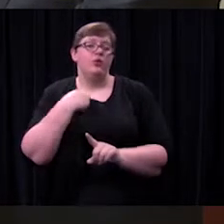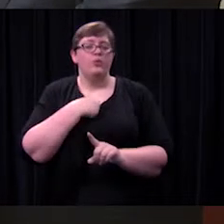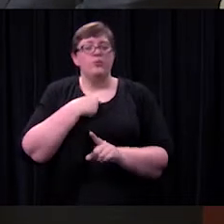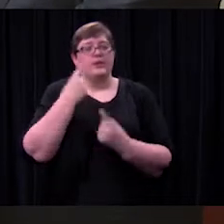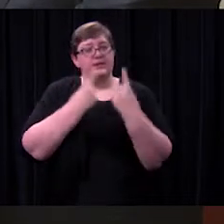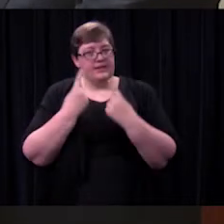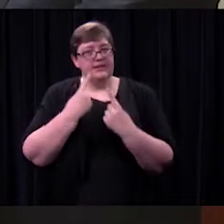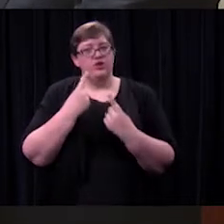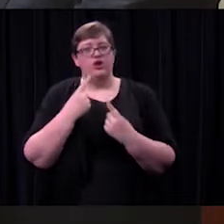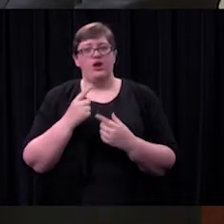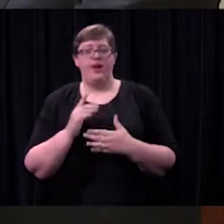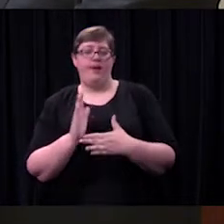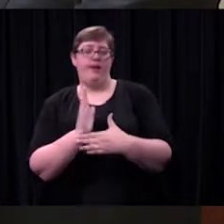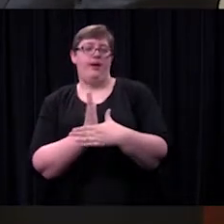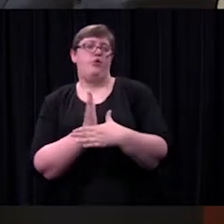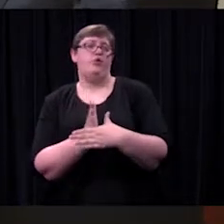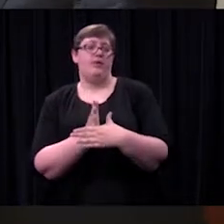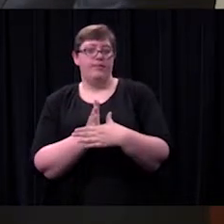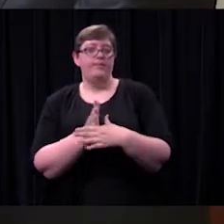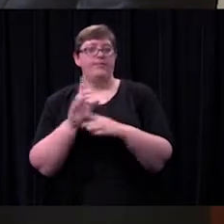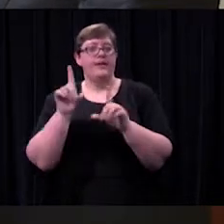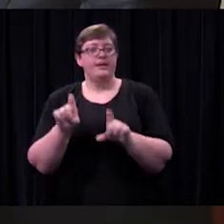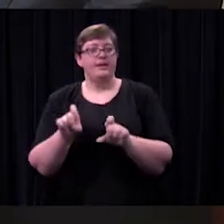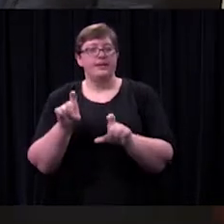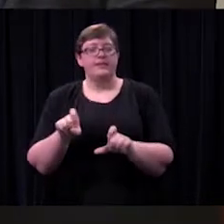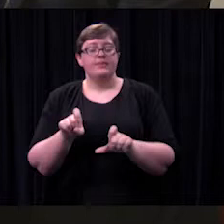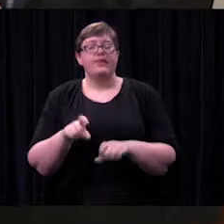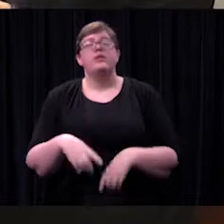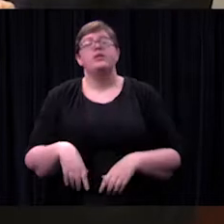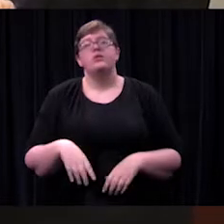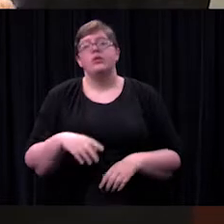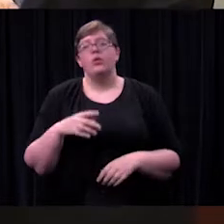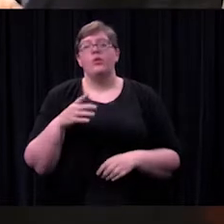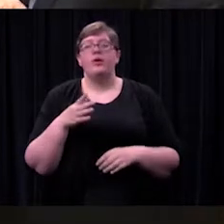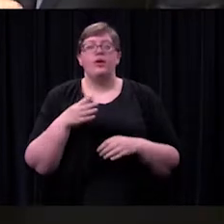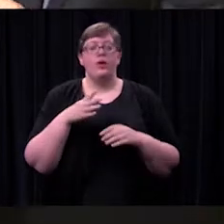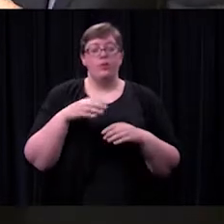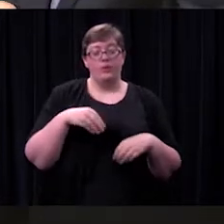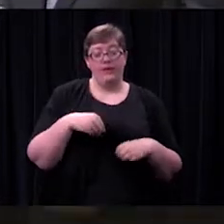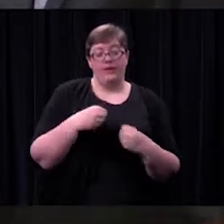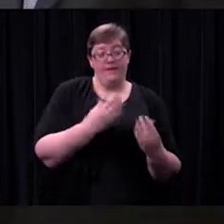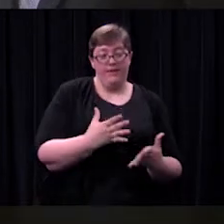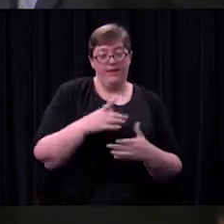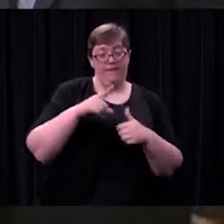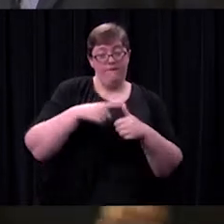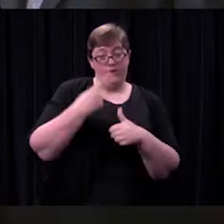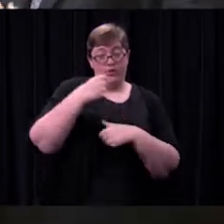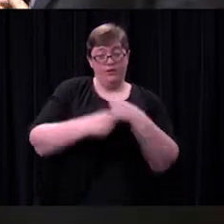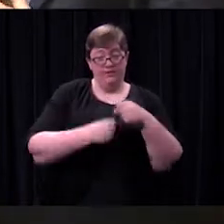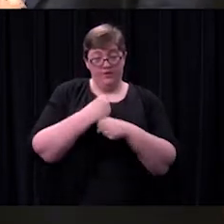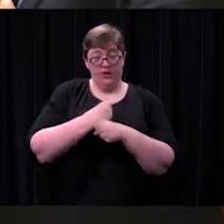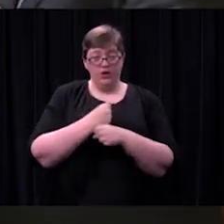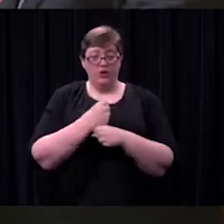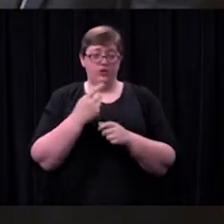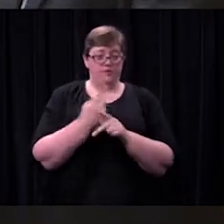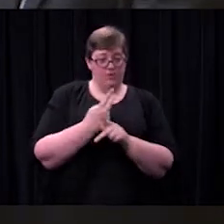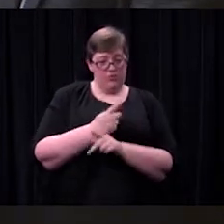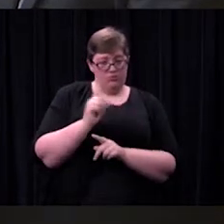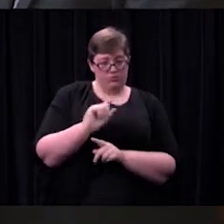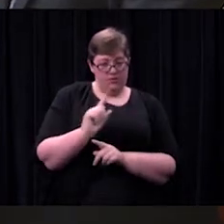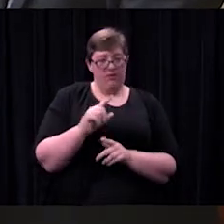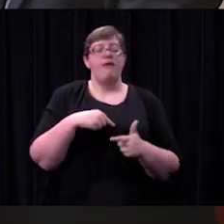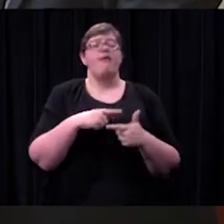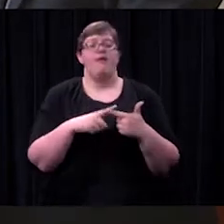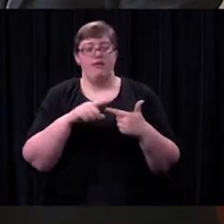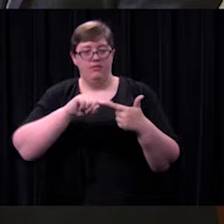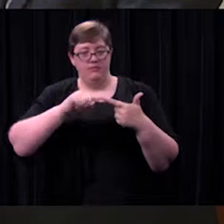interim assessment. So it's given after time. In our case, we would give it at the beginning of the year to kind of benchmark where everybody is, and then do it again in